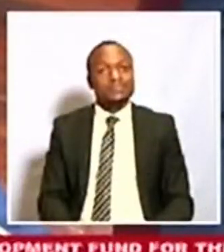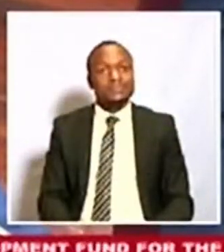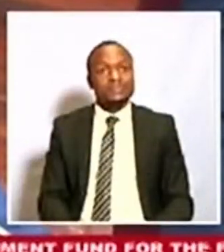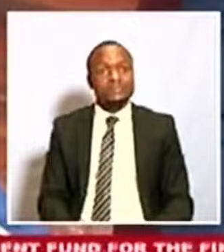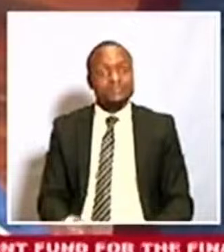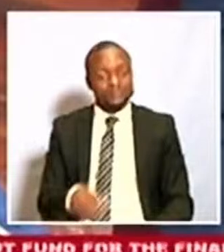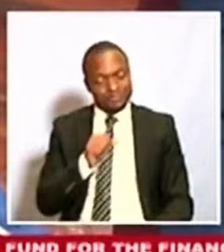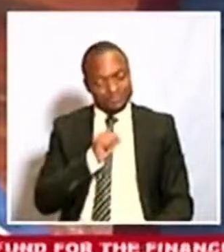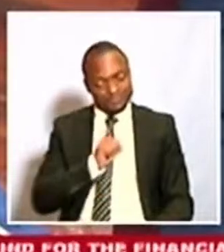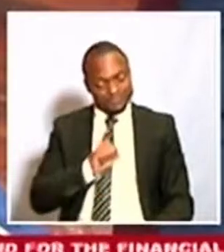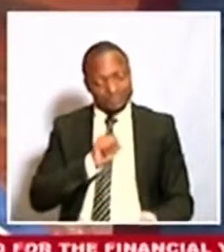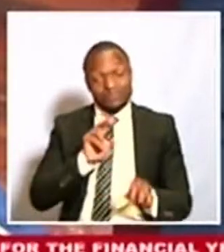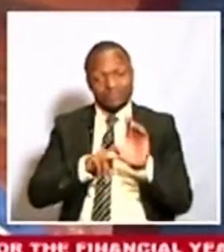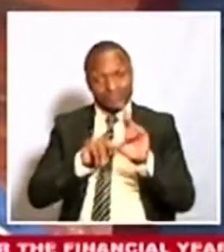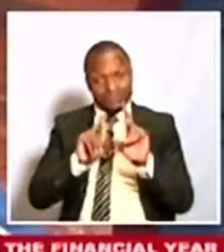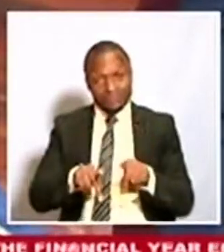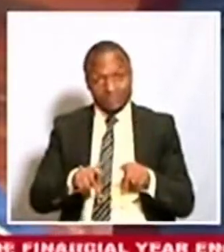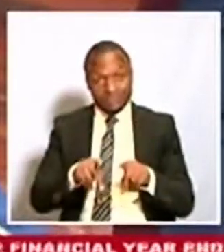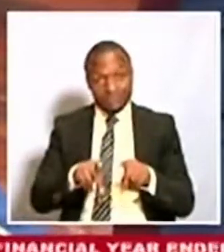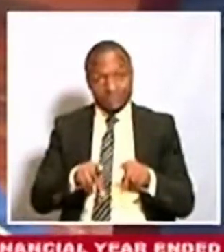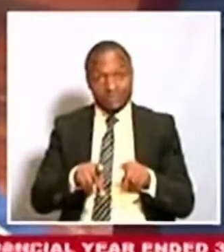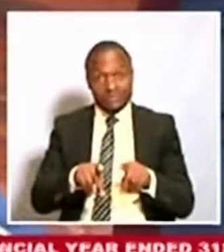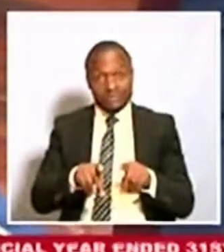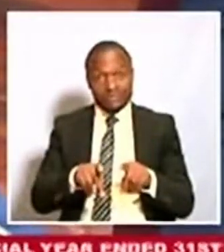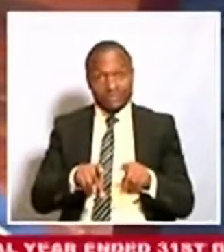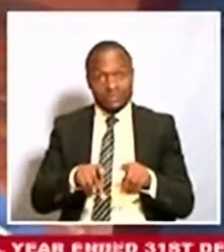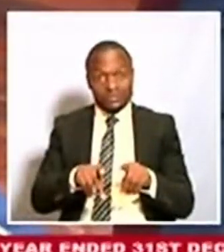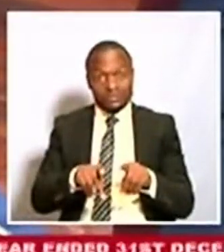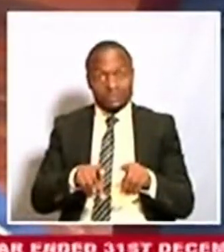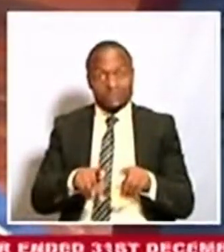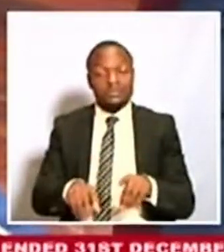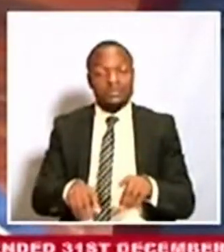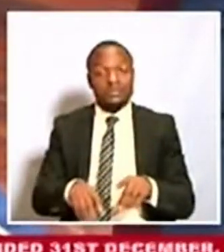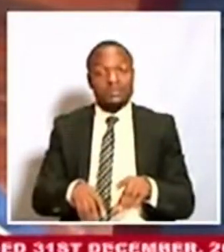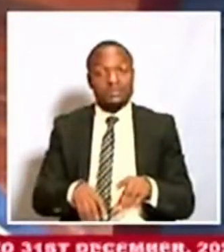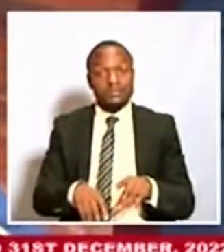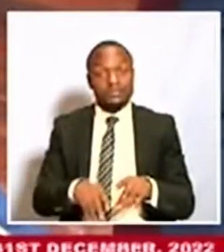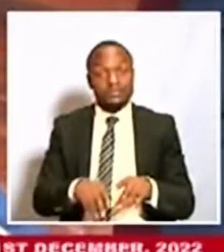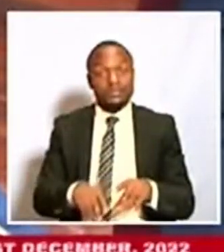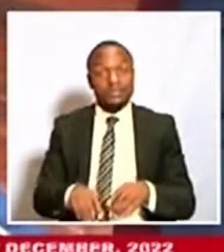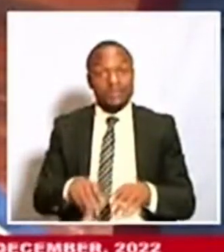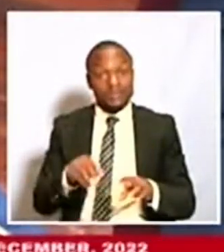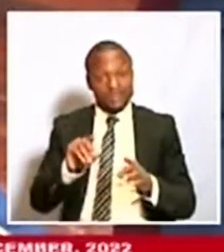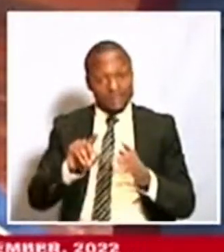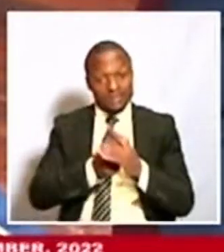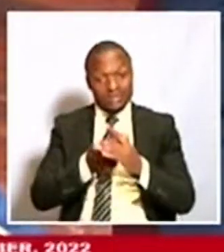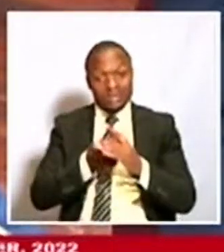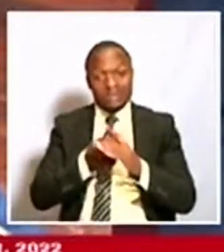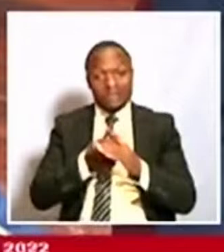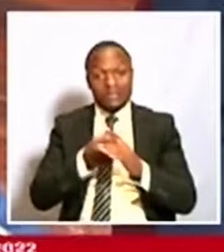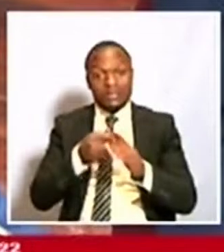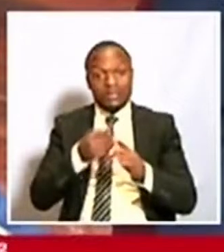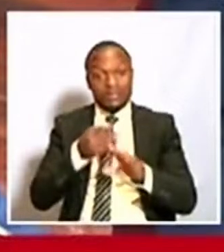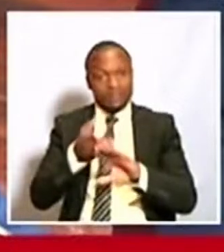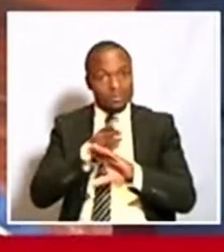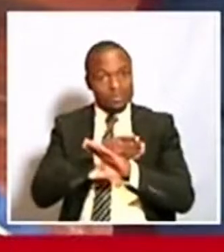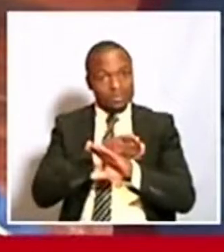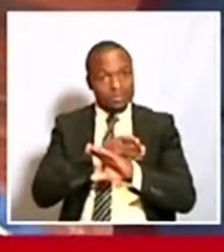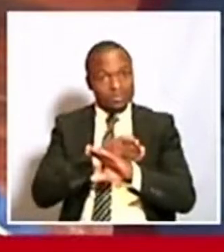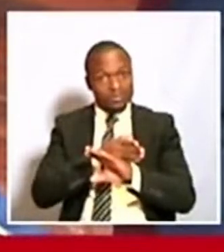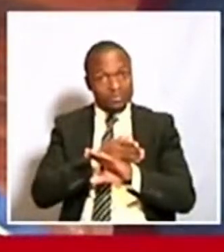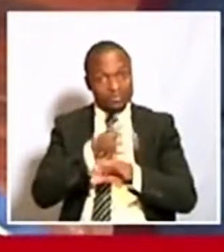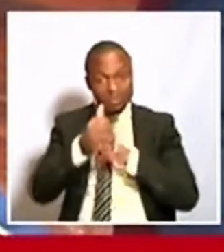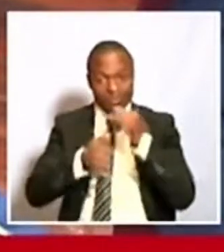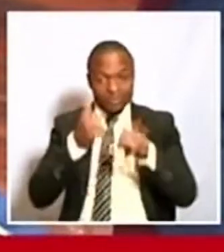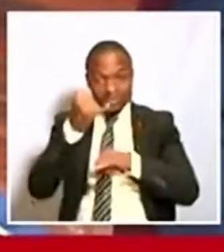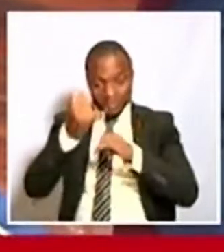sorry, Chair, for loan disbursement commenced even before the year end for the coming year, so as to expedite